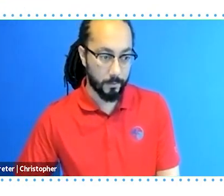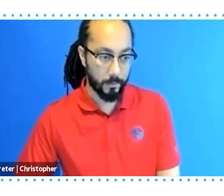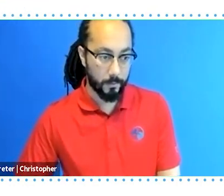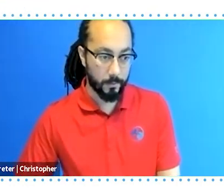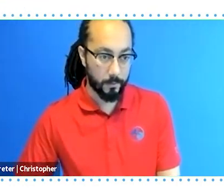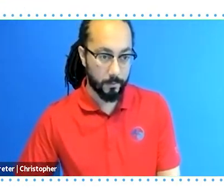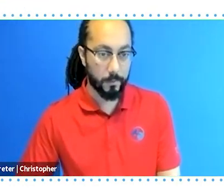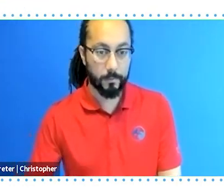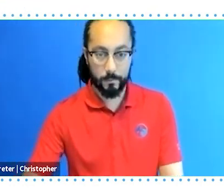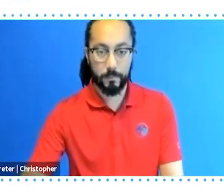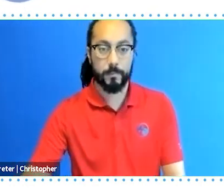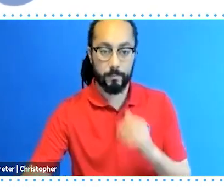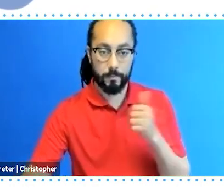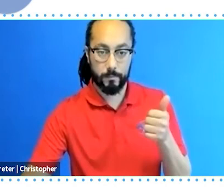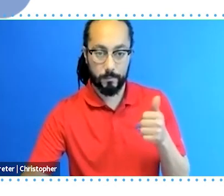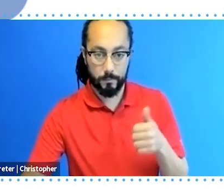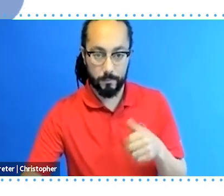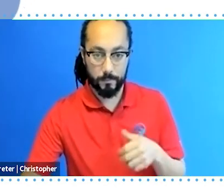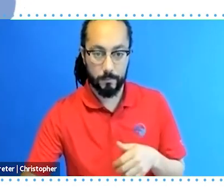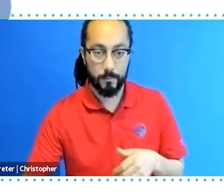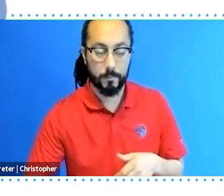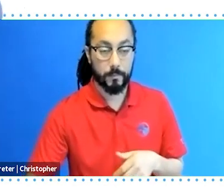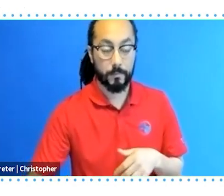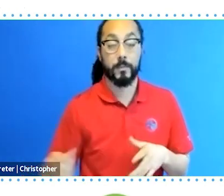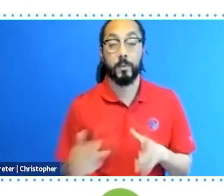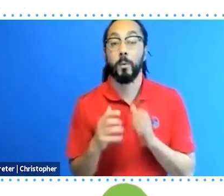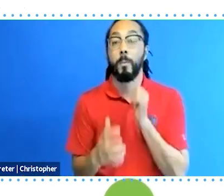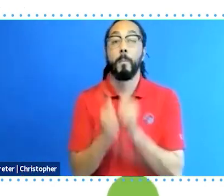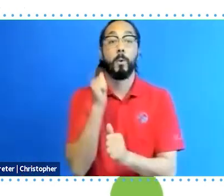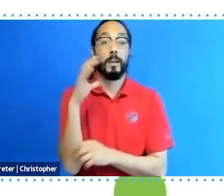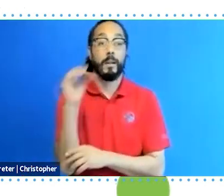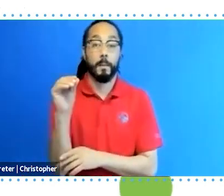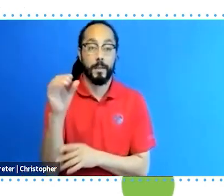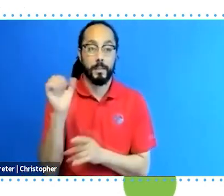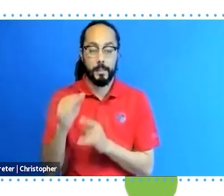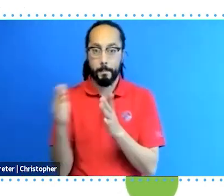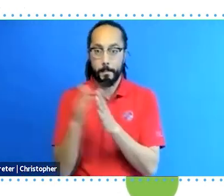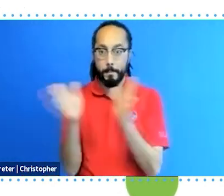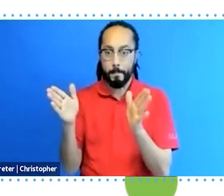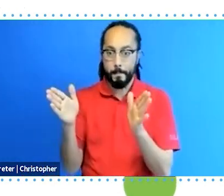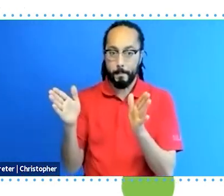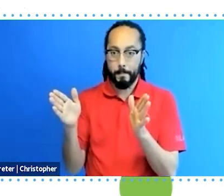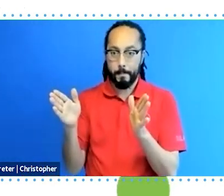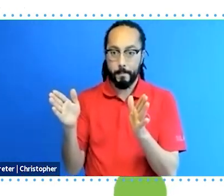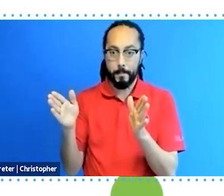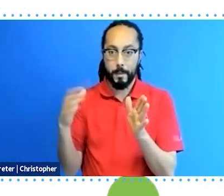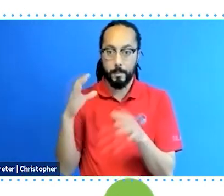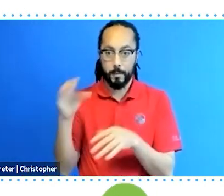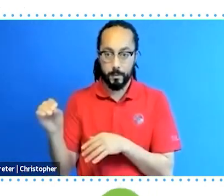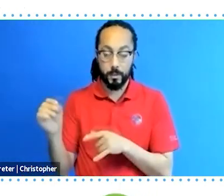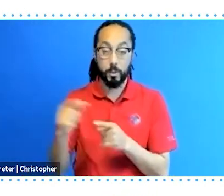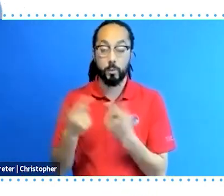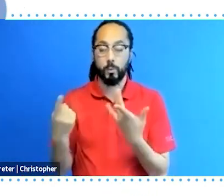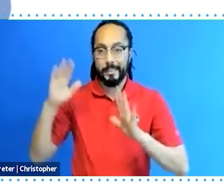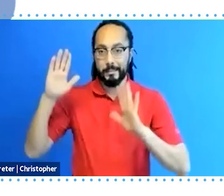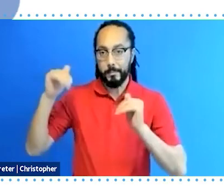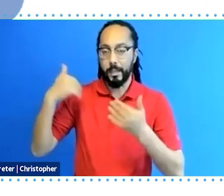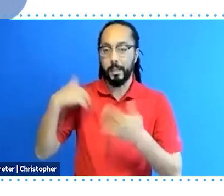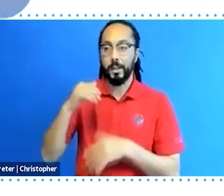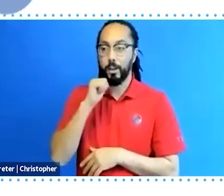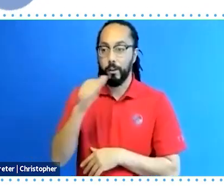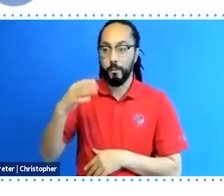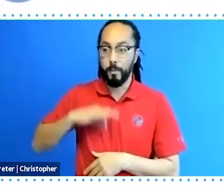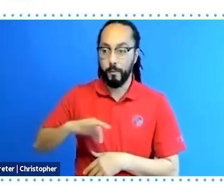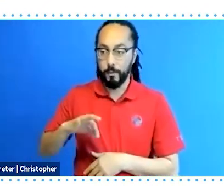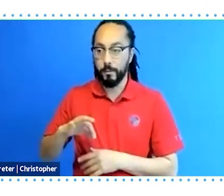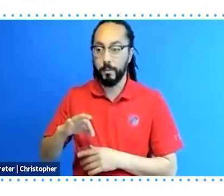world, the majority of companies that are public in the way that we expect nonprofits and charities to behave are